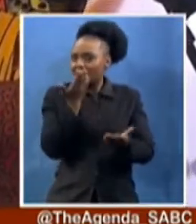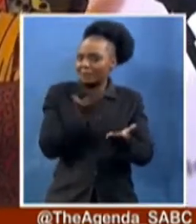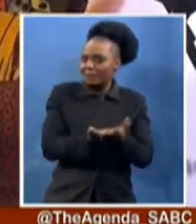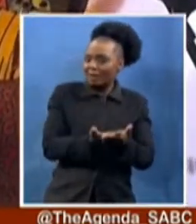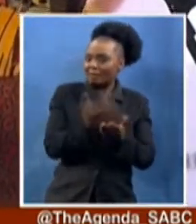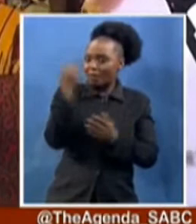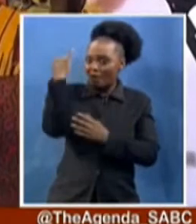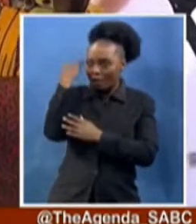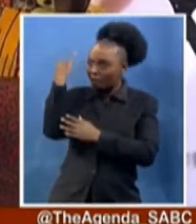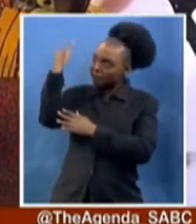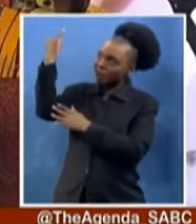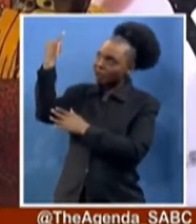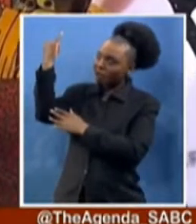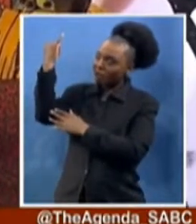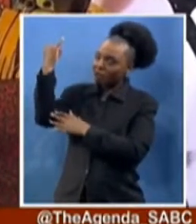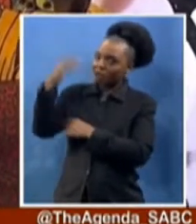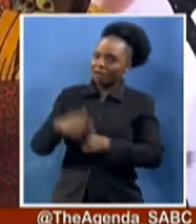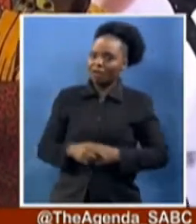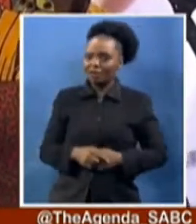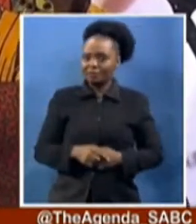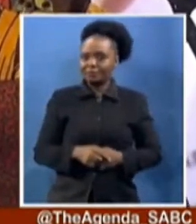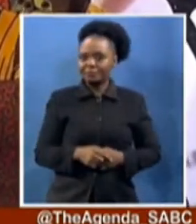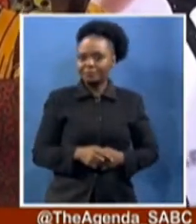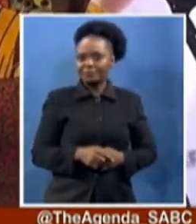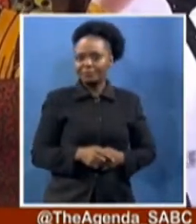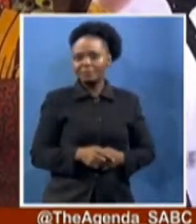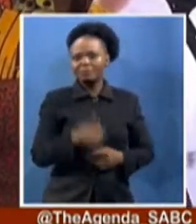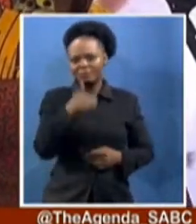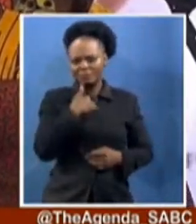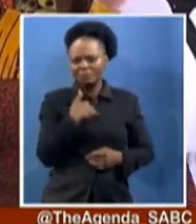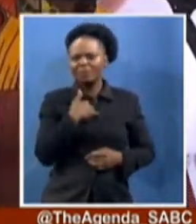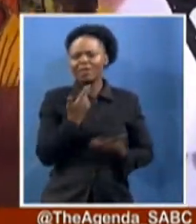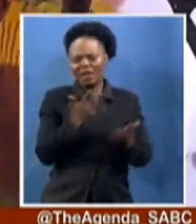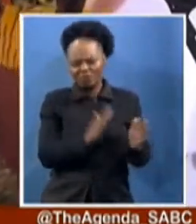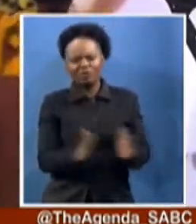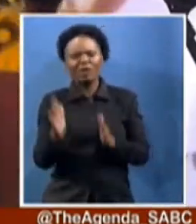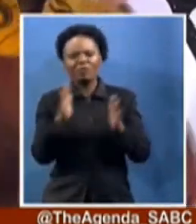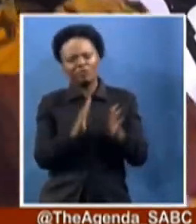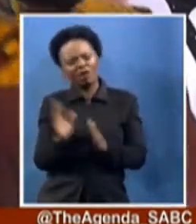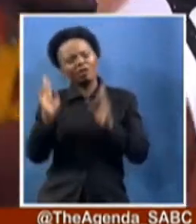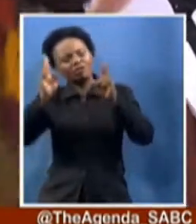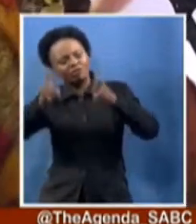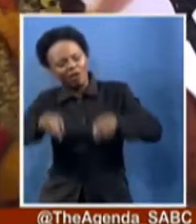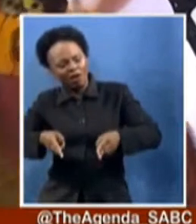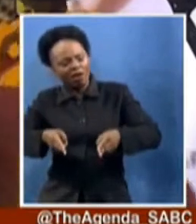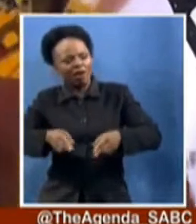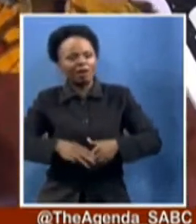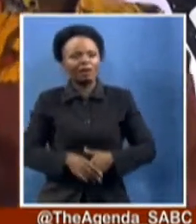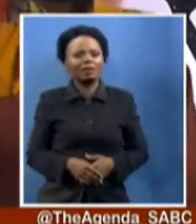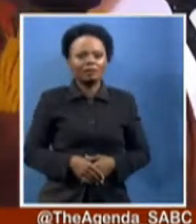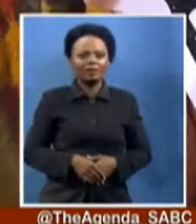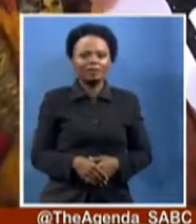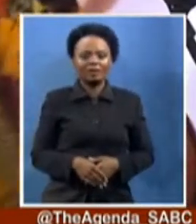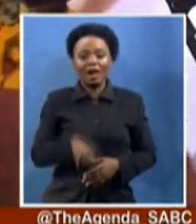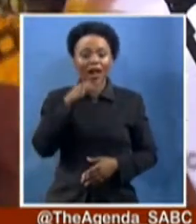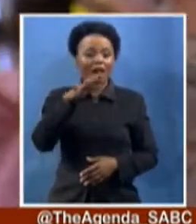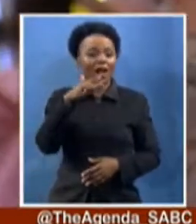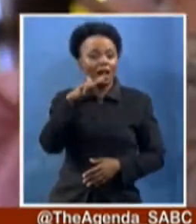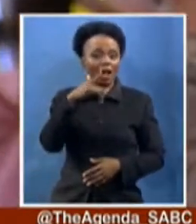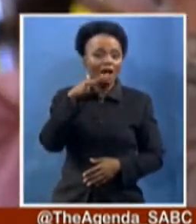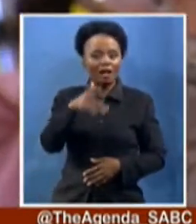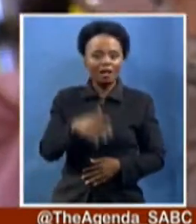which I'm prepared to die. Yelele mama Hauna yatswana